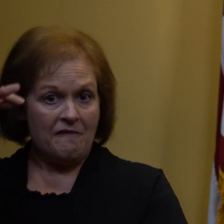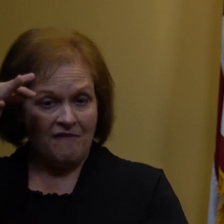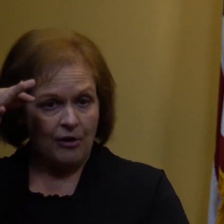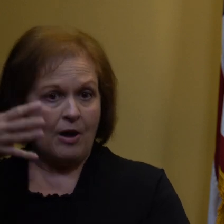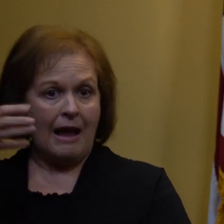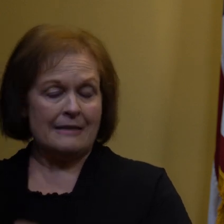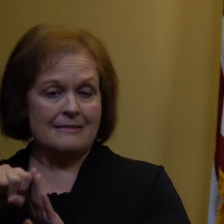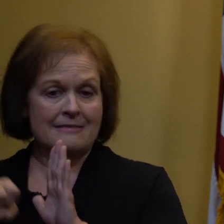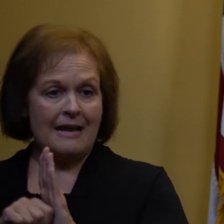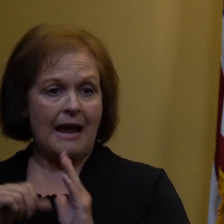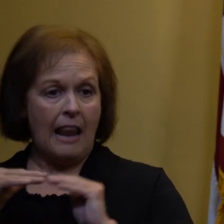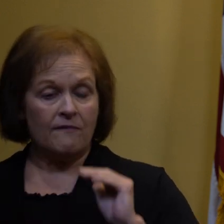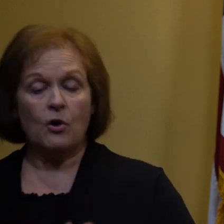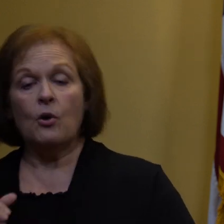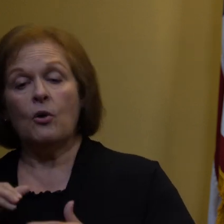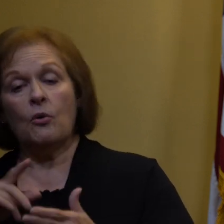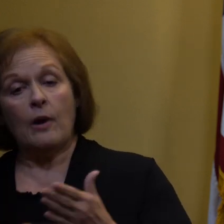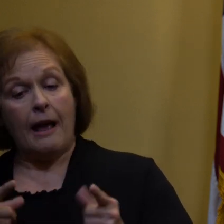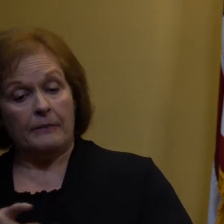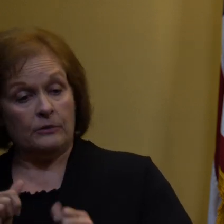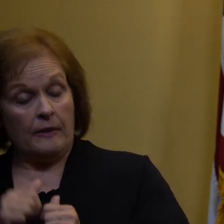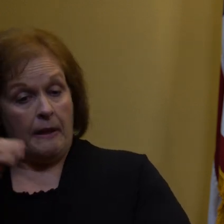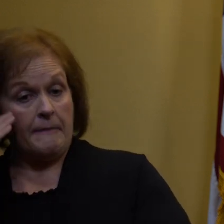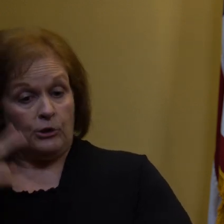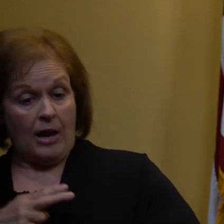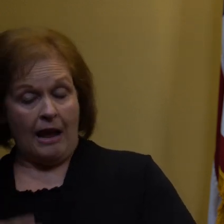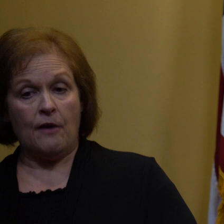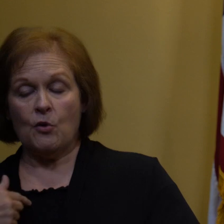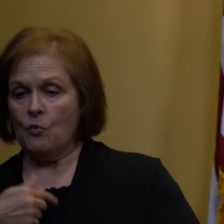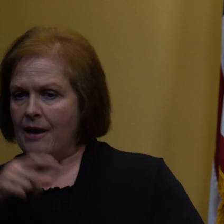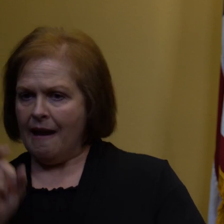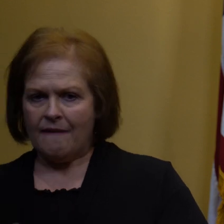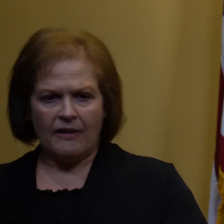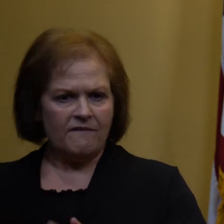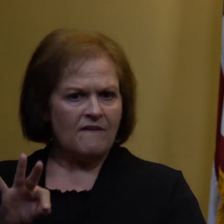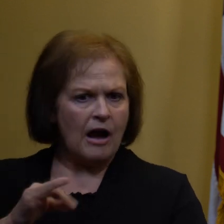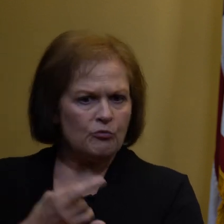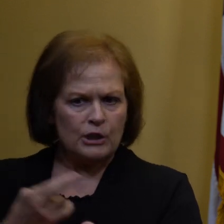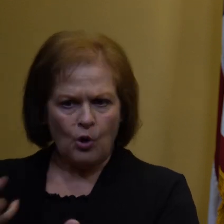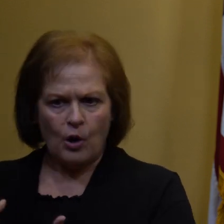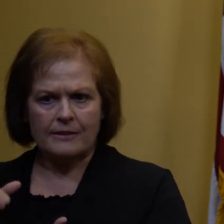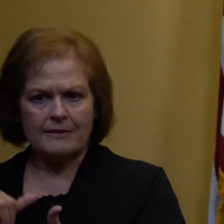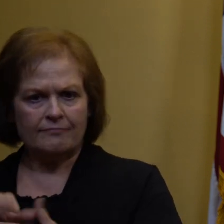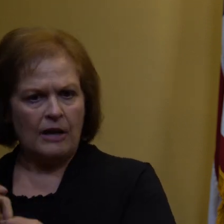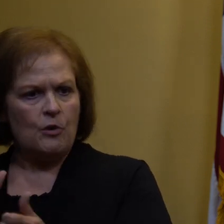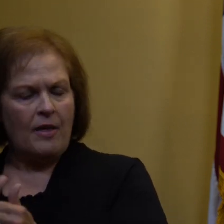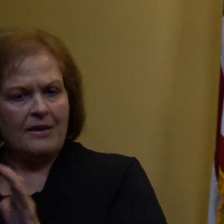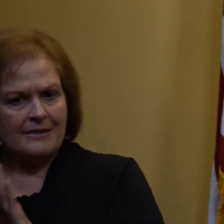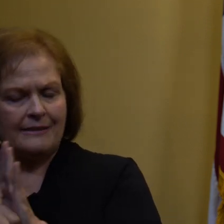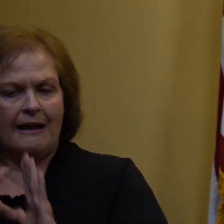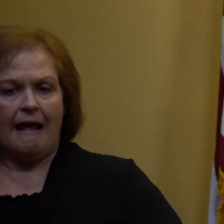state level. And when it comes to mental health, we have to unlock resources that are held at the state and even at the